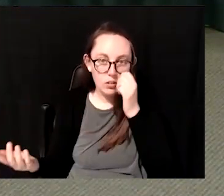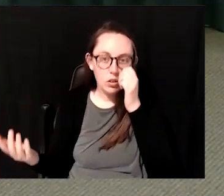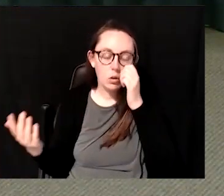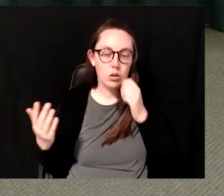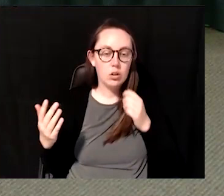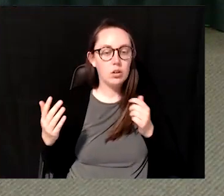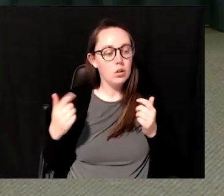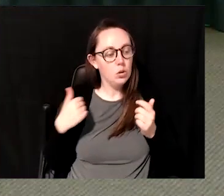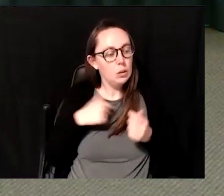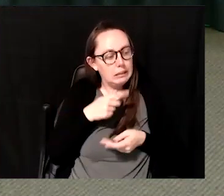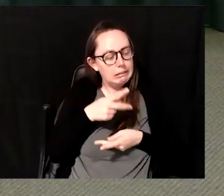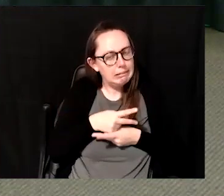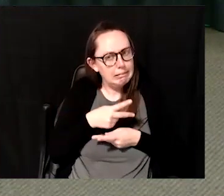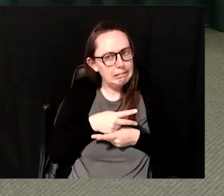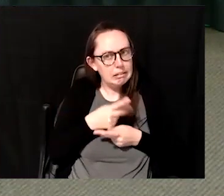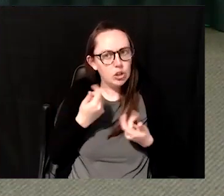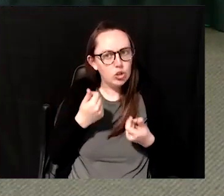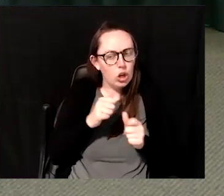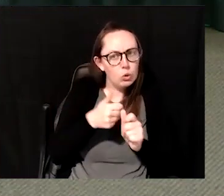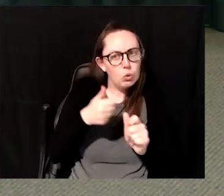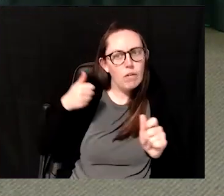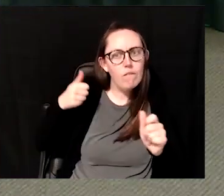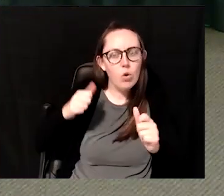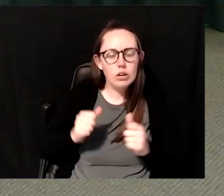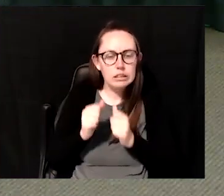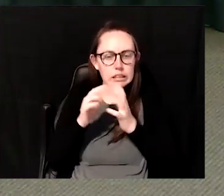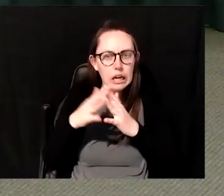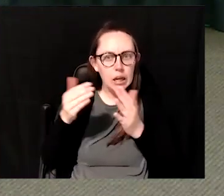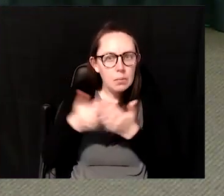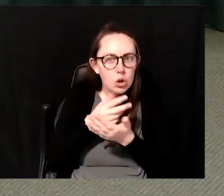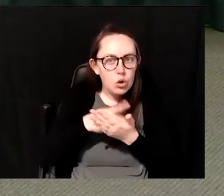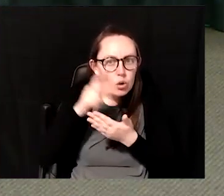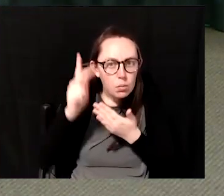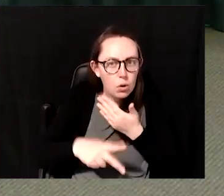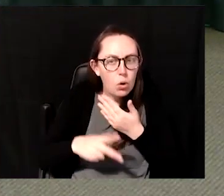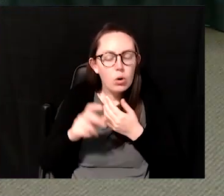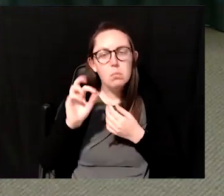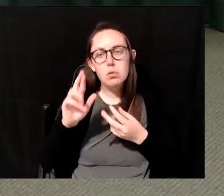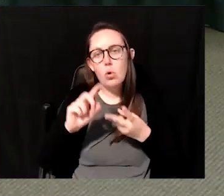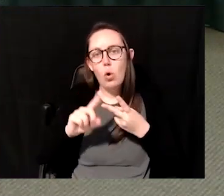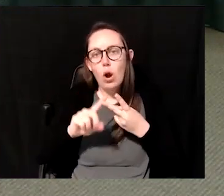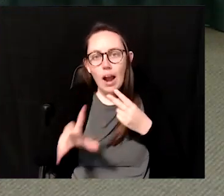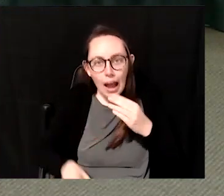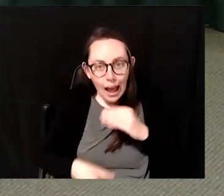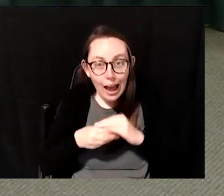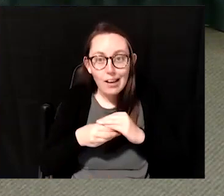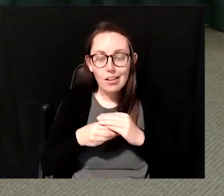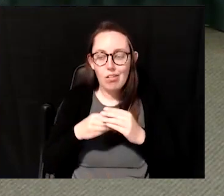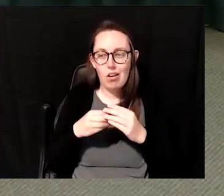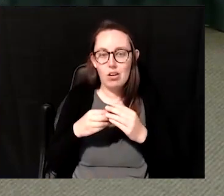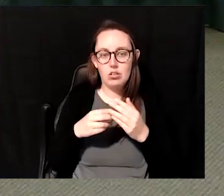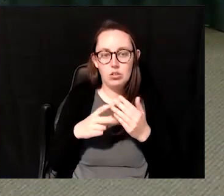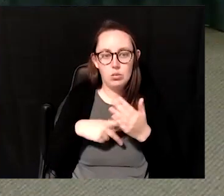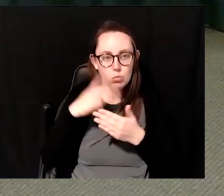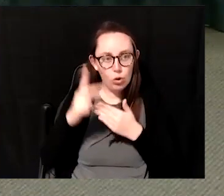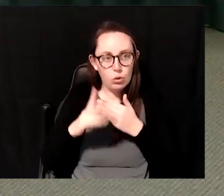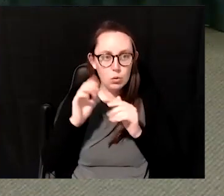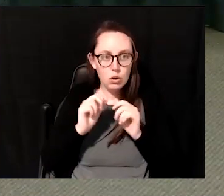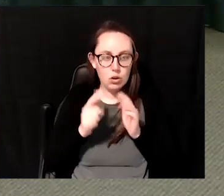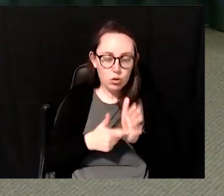getting new programs for add-ons through listing programs require an ongoing Financial